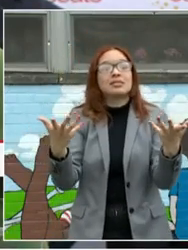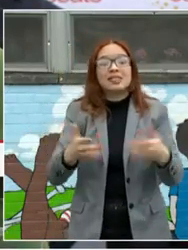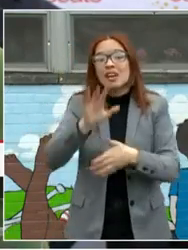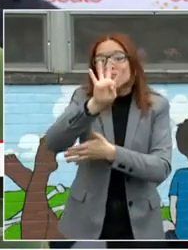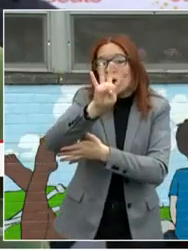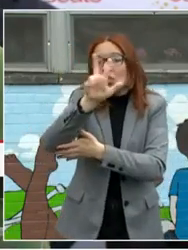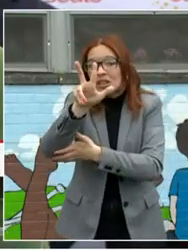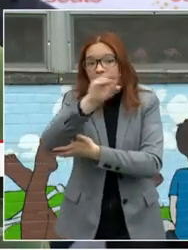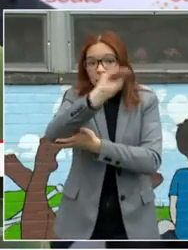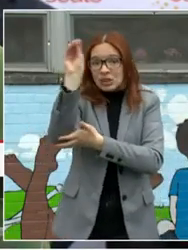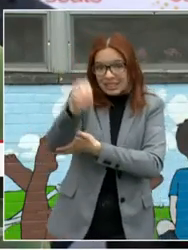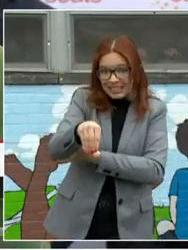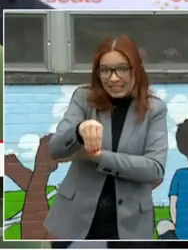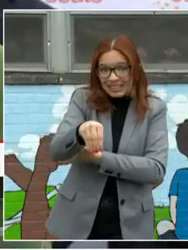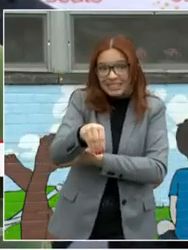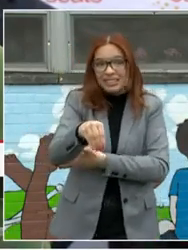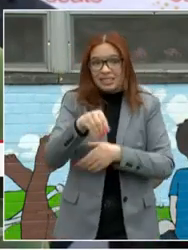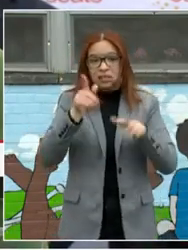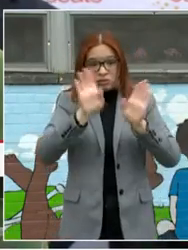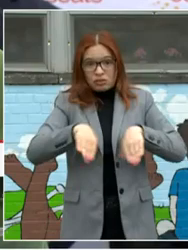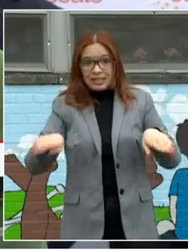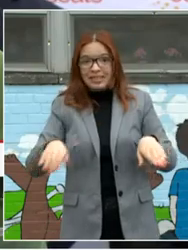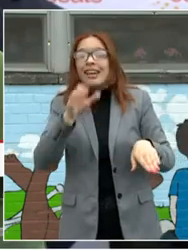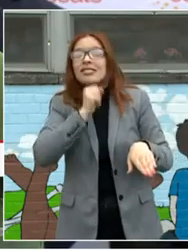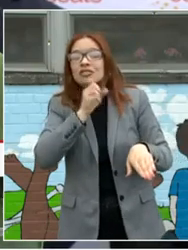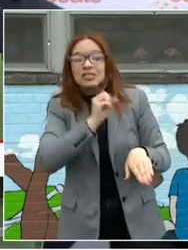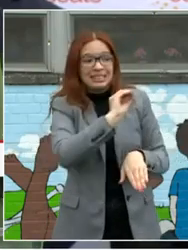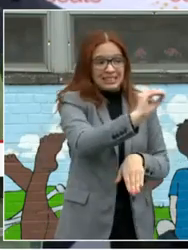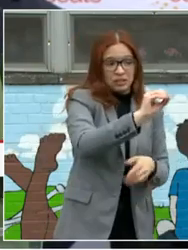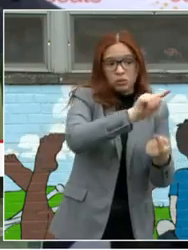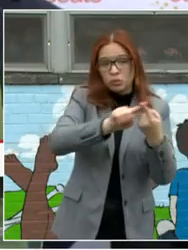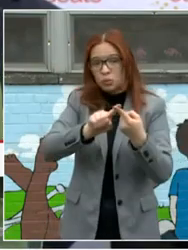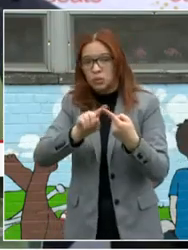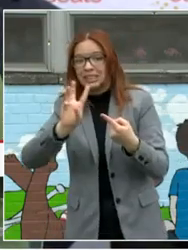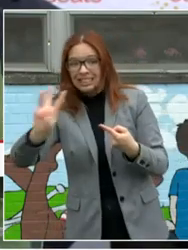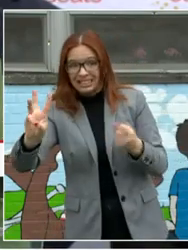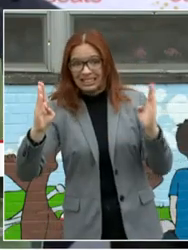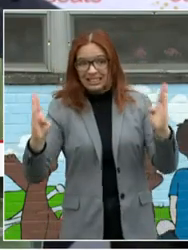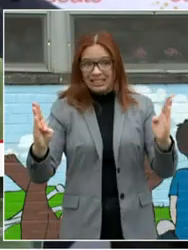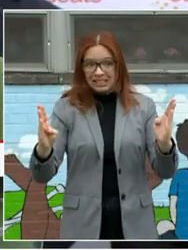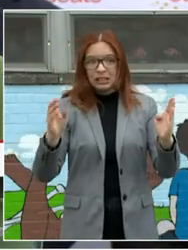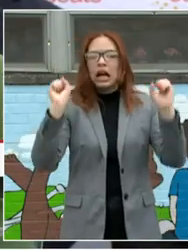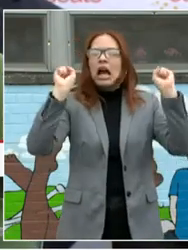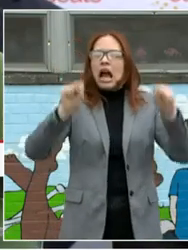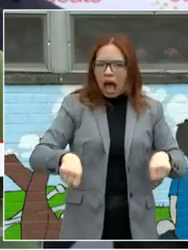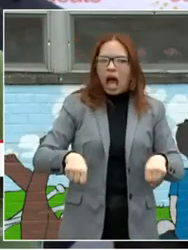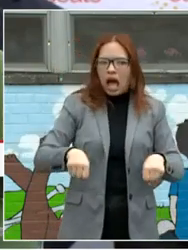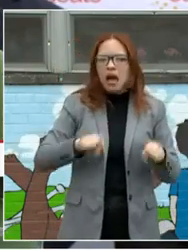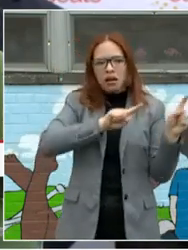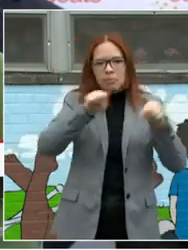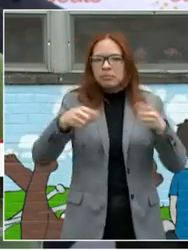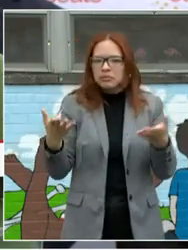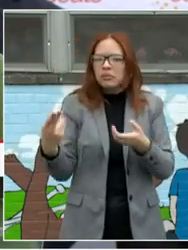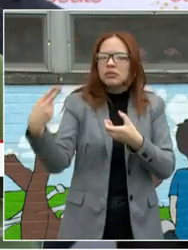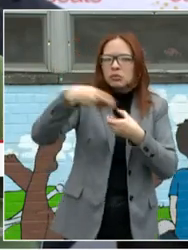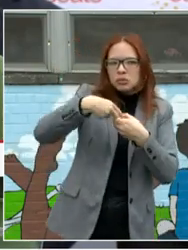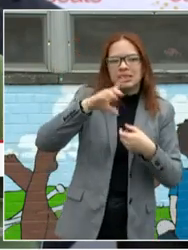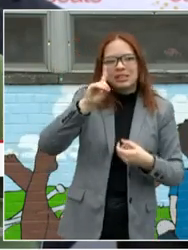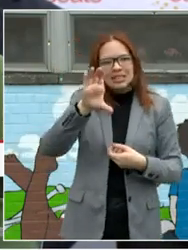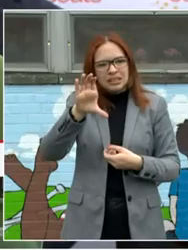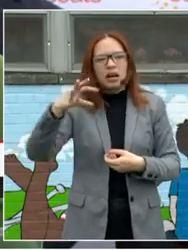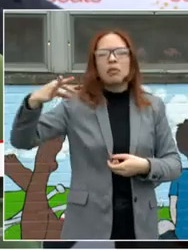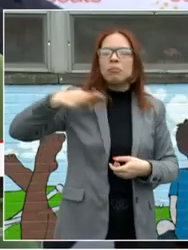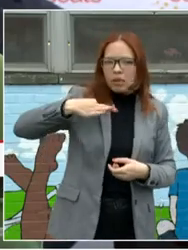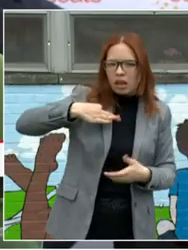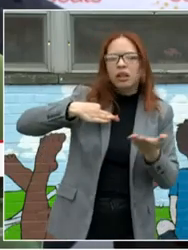43% of our kids 0 to 6 years old in DC are eligible